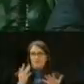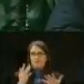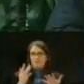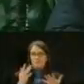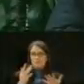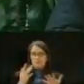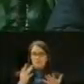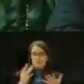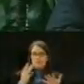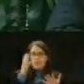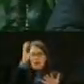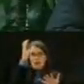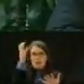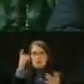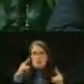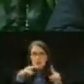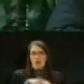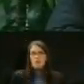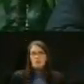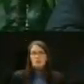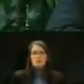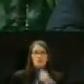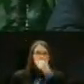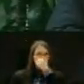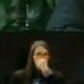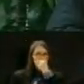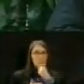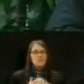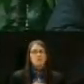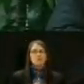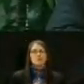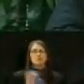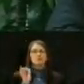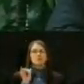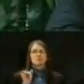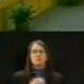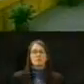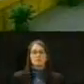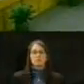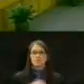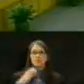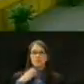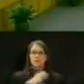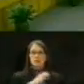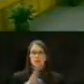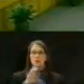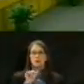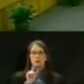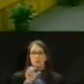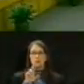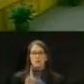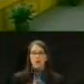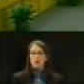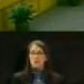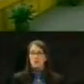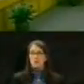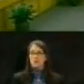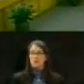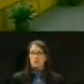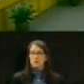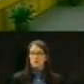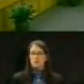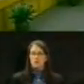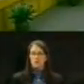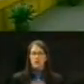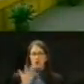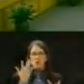Okay, Commissioner Ballard. Let me give him my thoughts for a minute. I believe it's after me. I'll come back to me if you don't care. All right, let